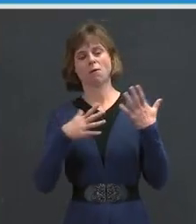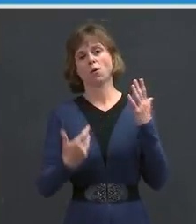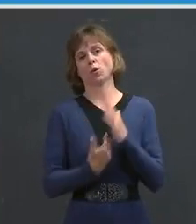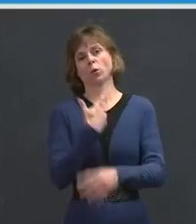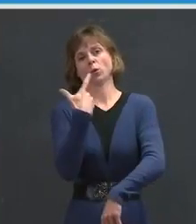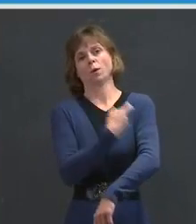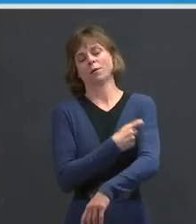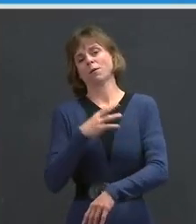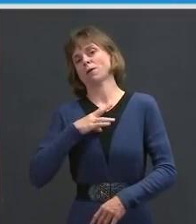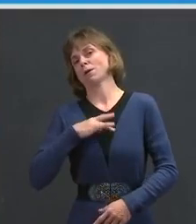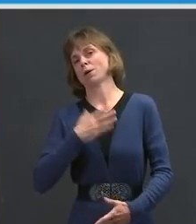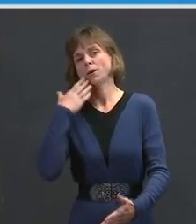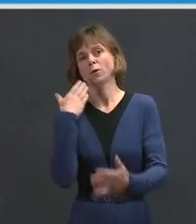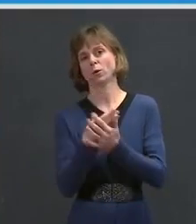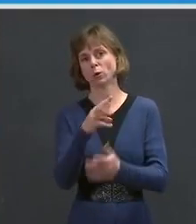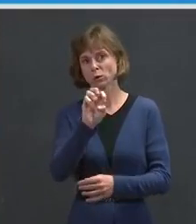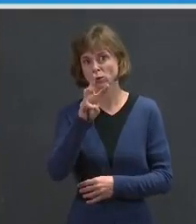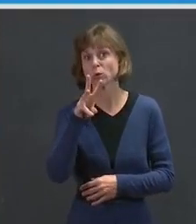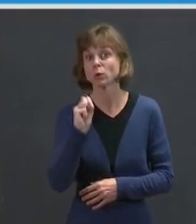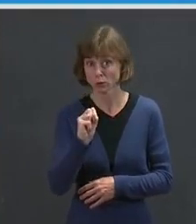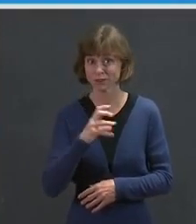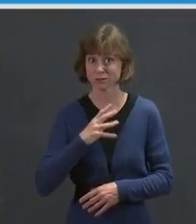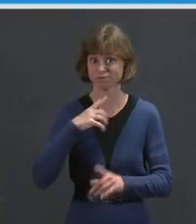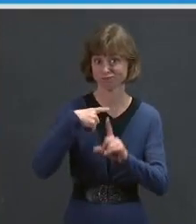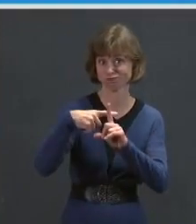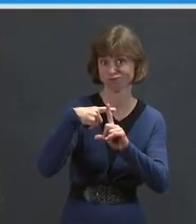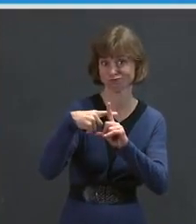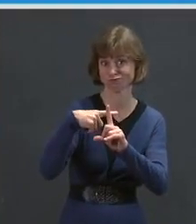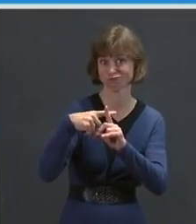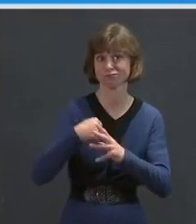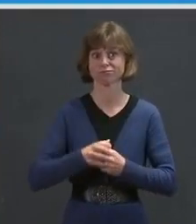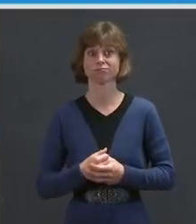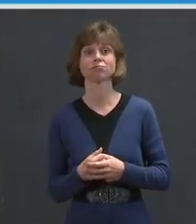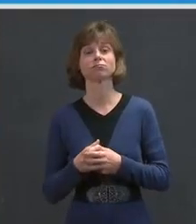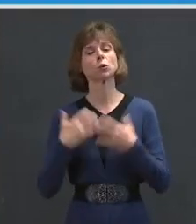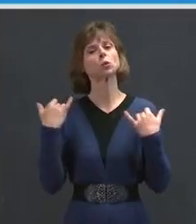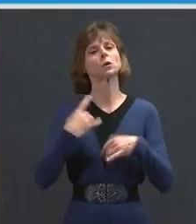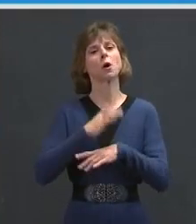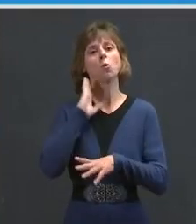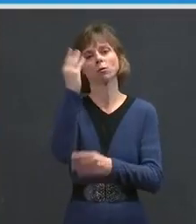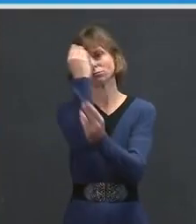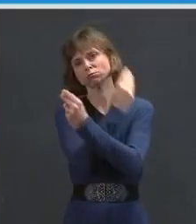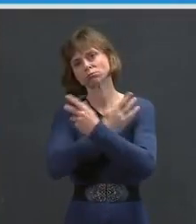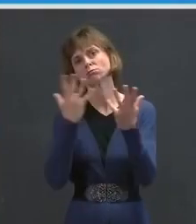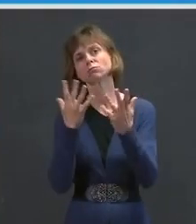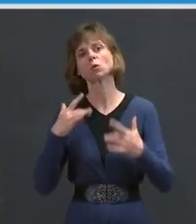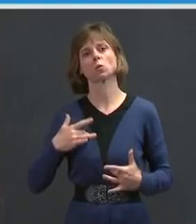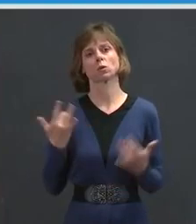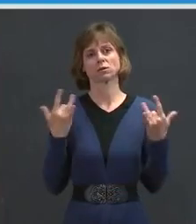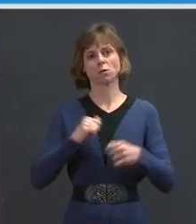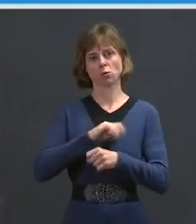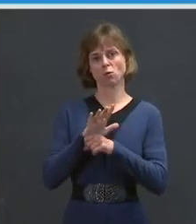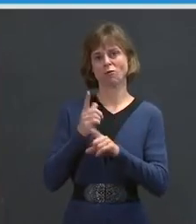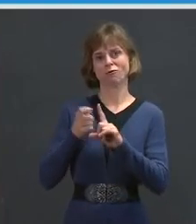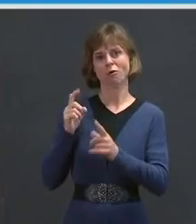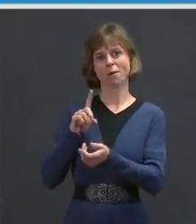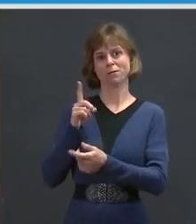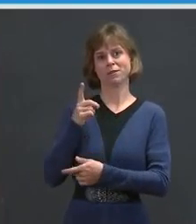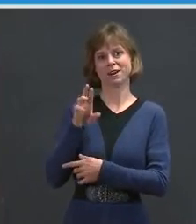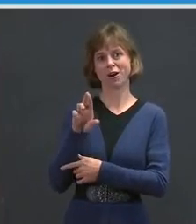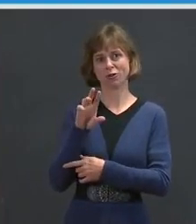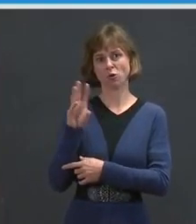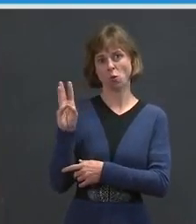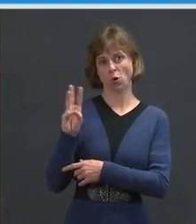very encouraging development. Today, we'll get a state of the pandemic update from Dr. Walensky. Dr. Fauci and